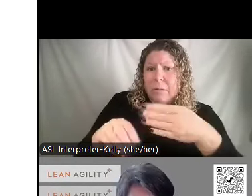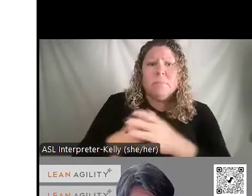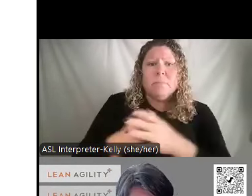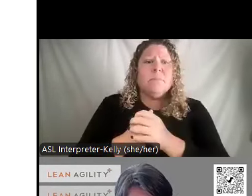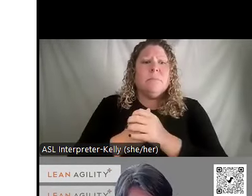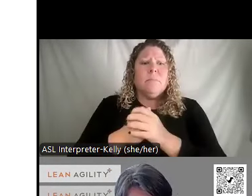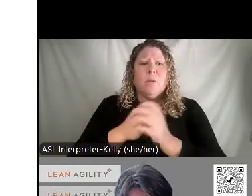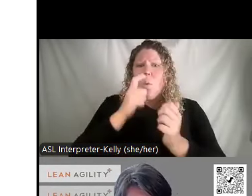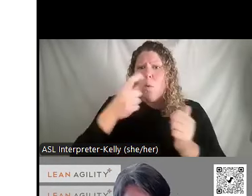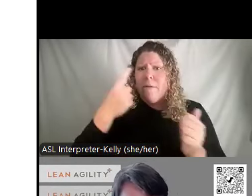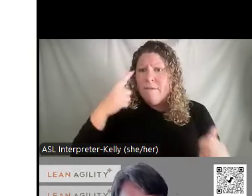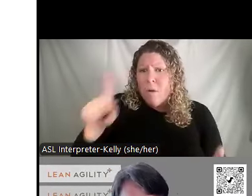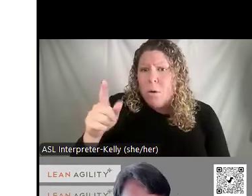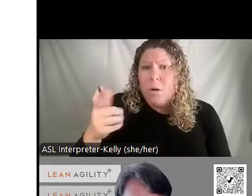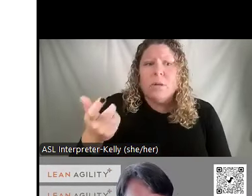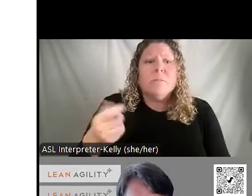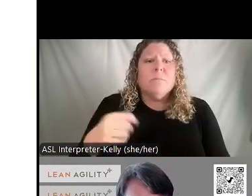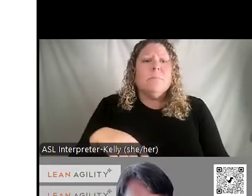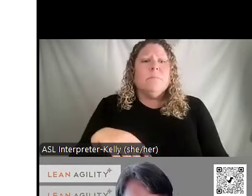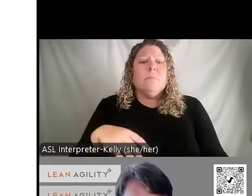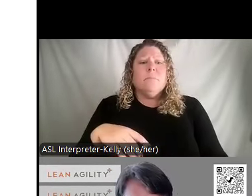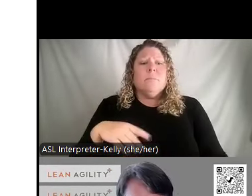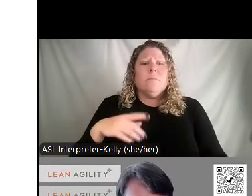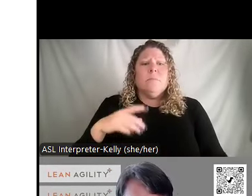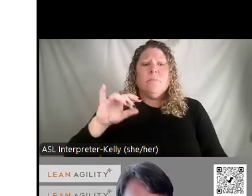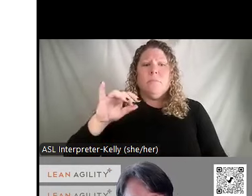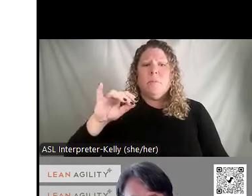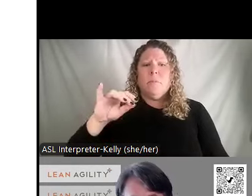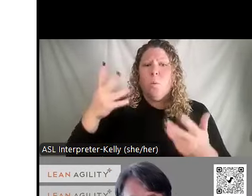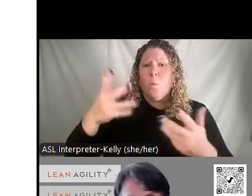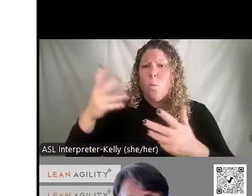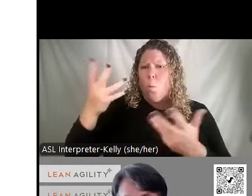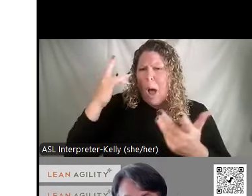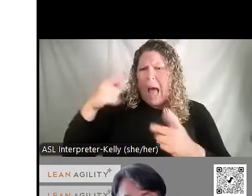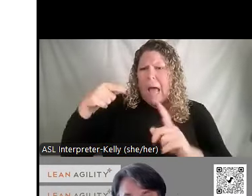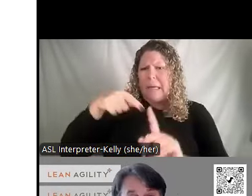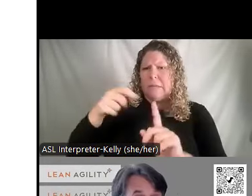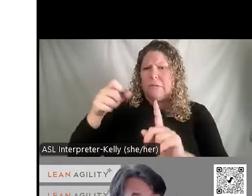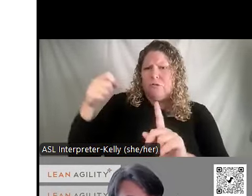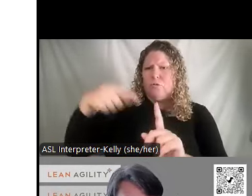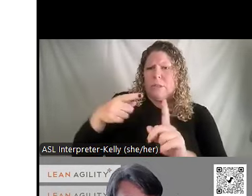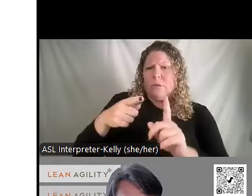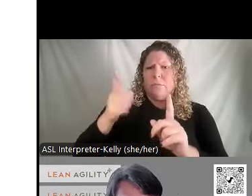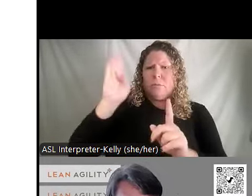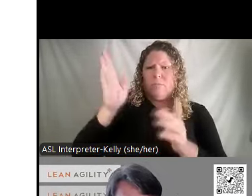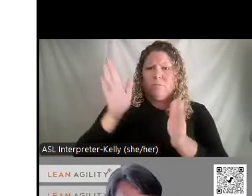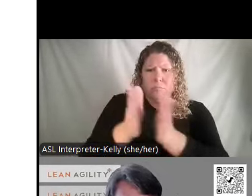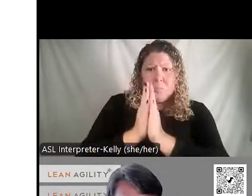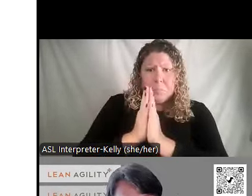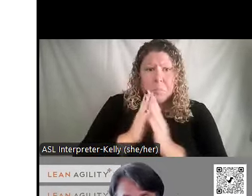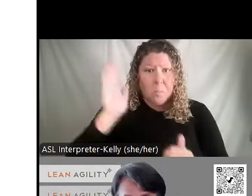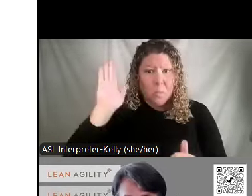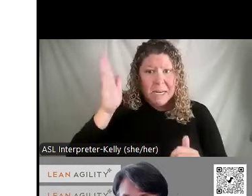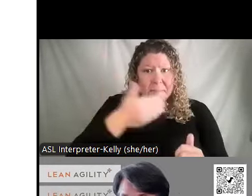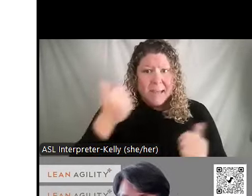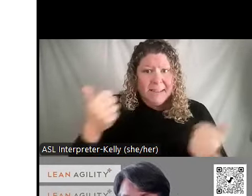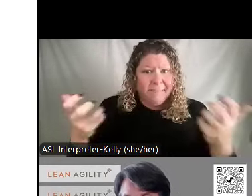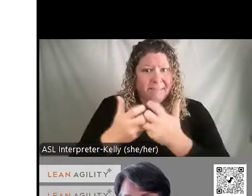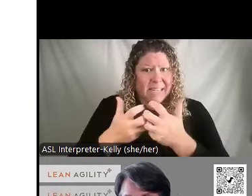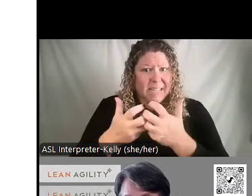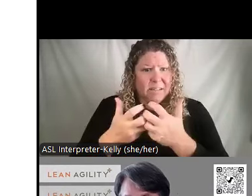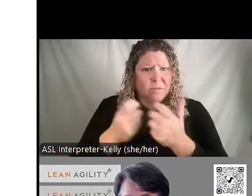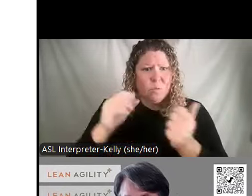for, what job are we hiring it to do, what event triggered their request, is a presentation the best way to get this job to be done, or are there